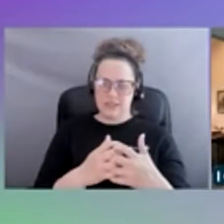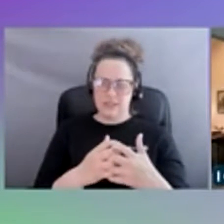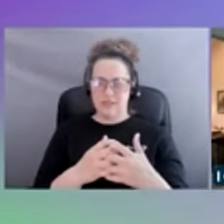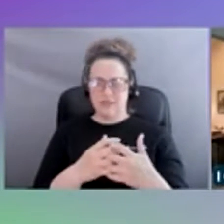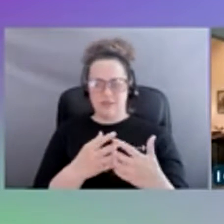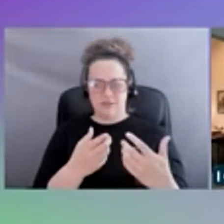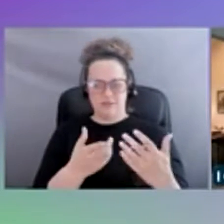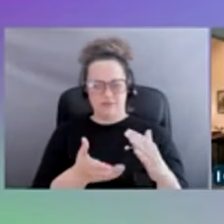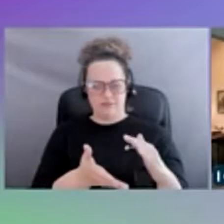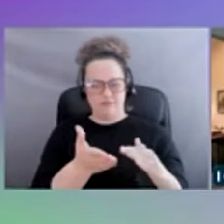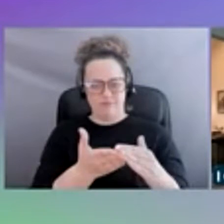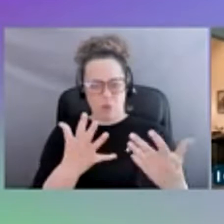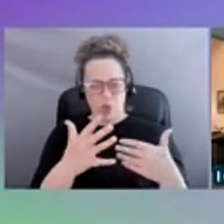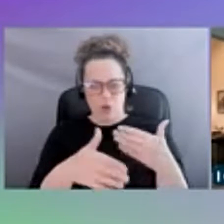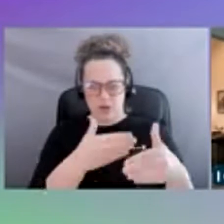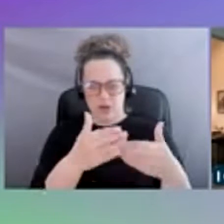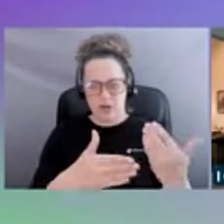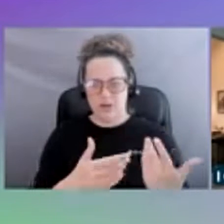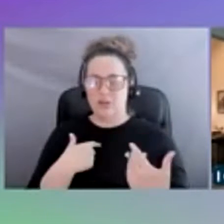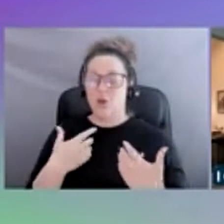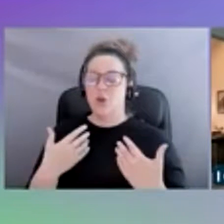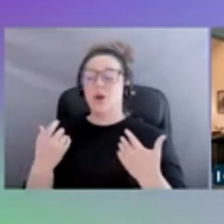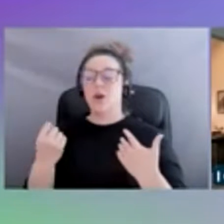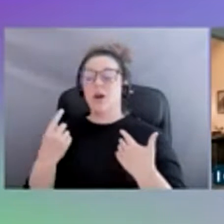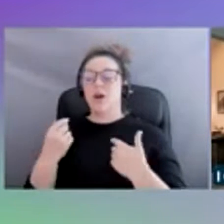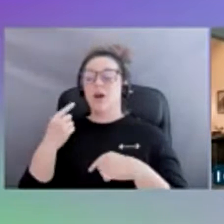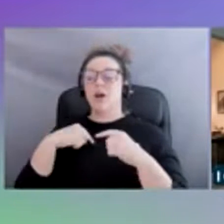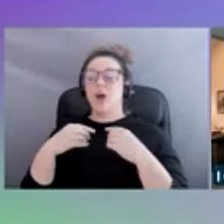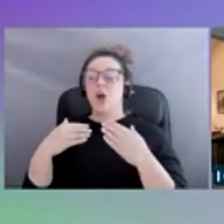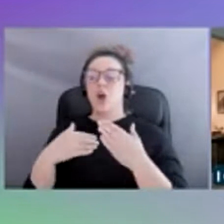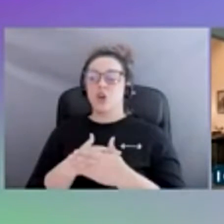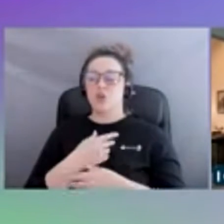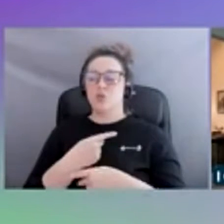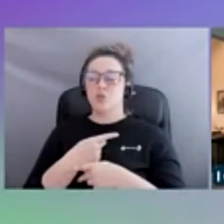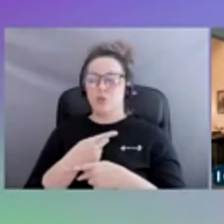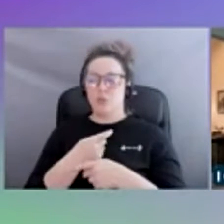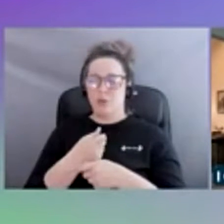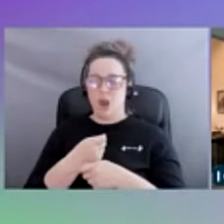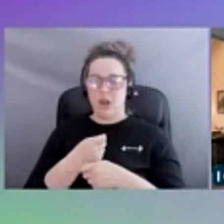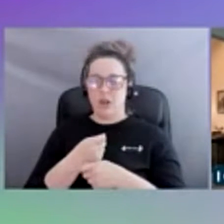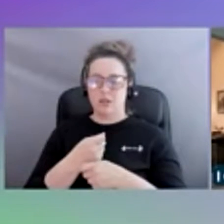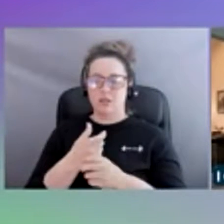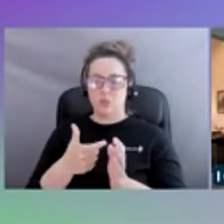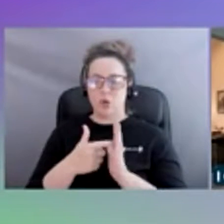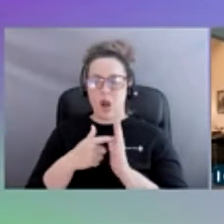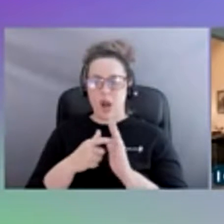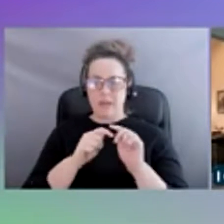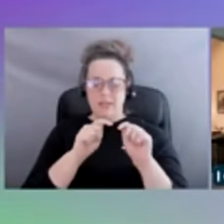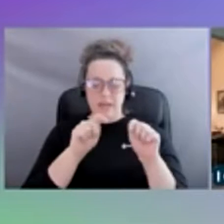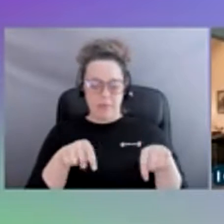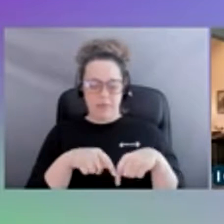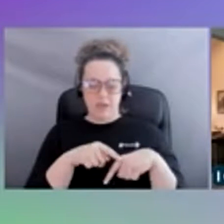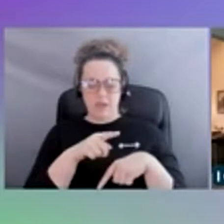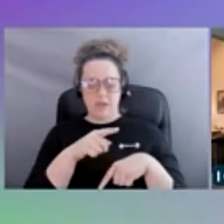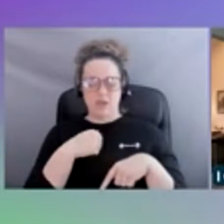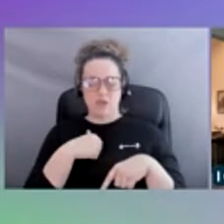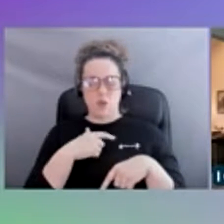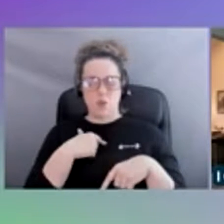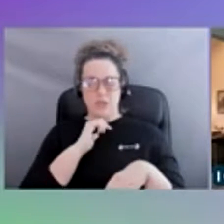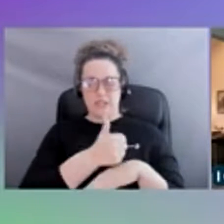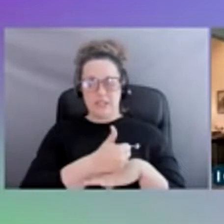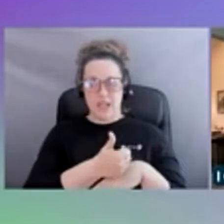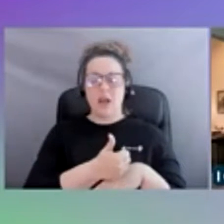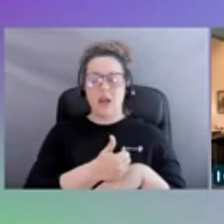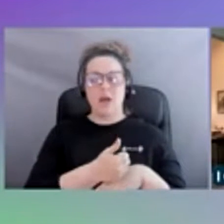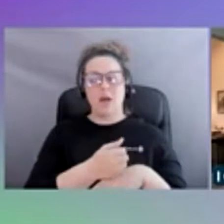a new product requirements template was created that we actually started to get more traction. And so this is where I